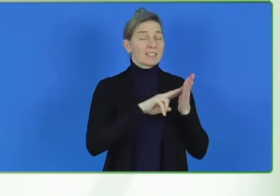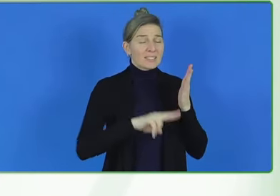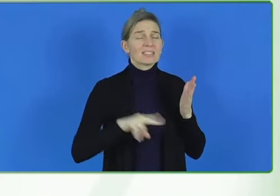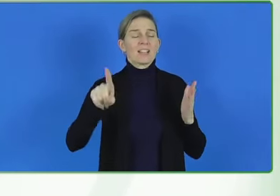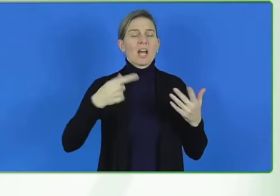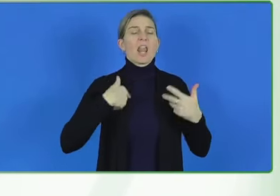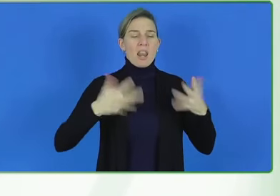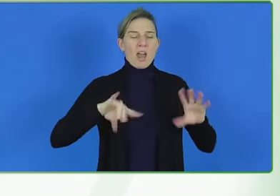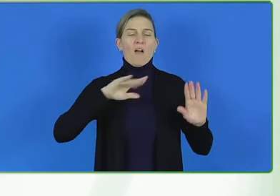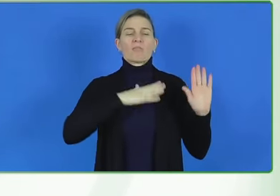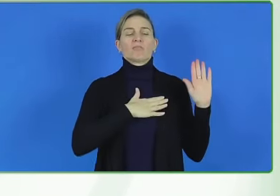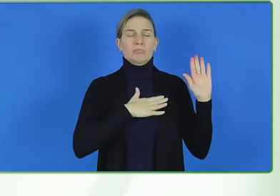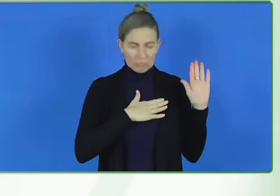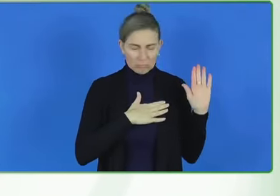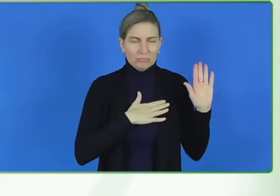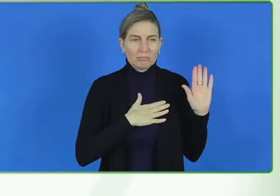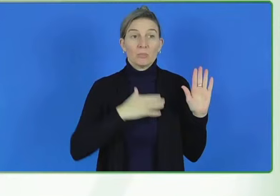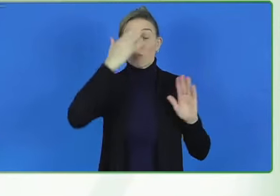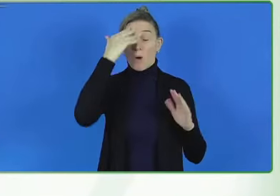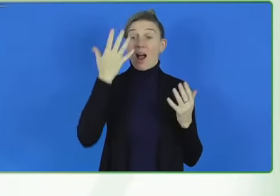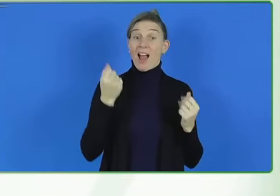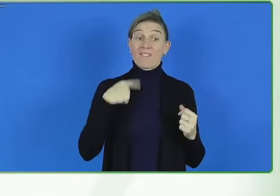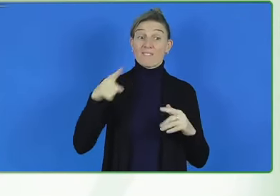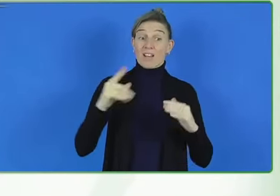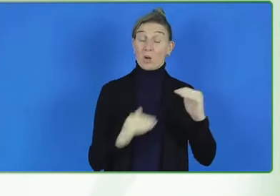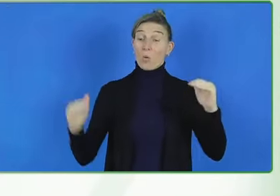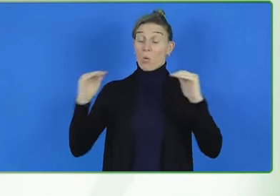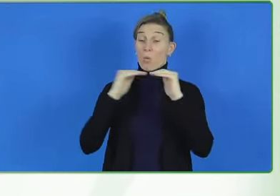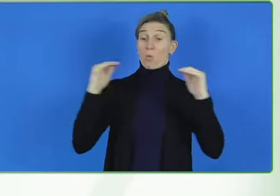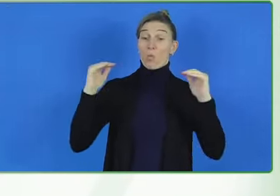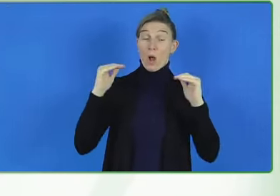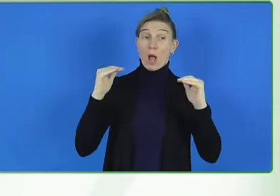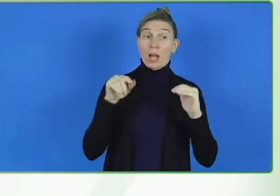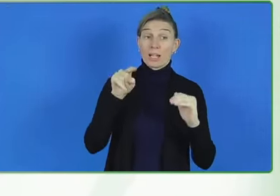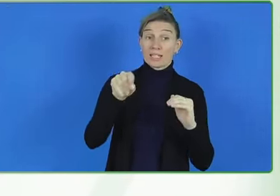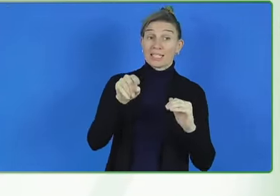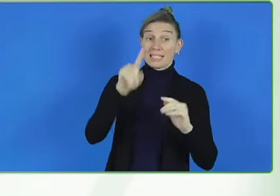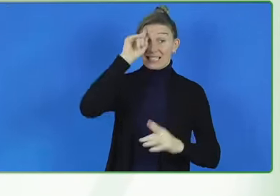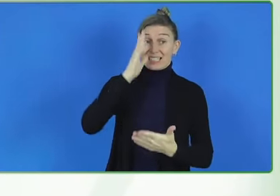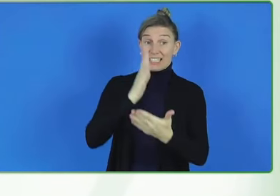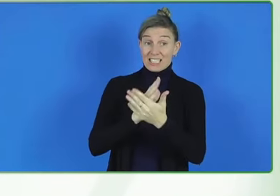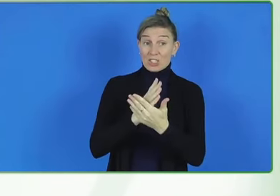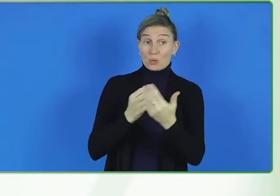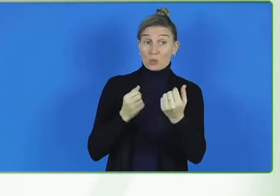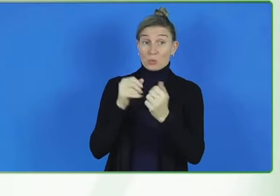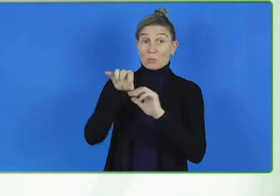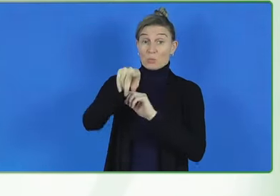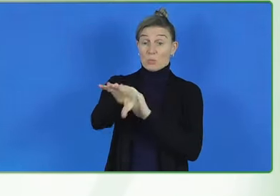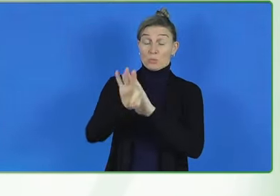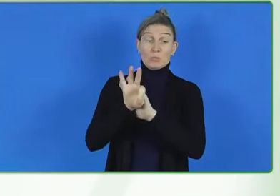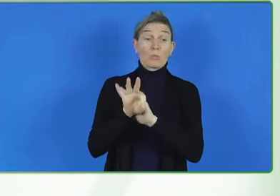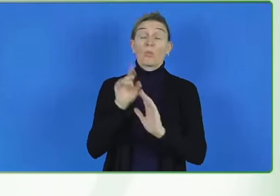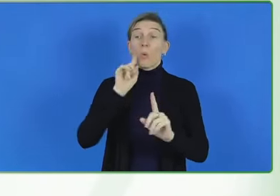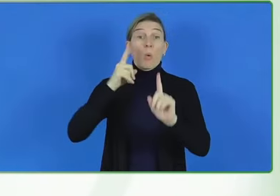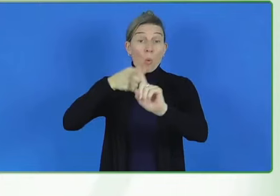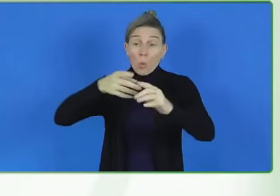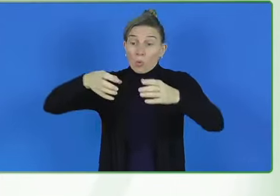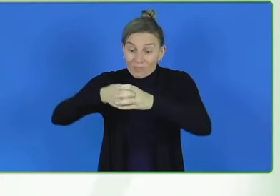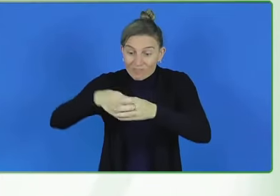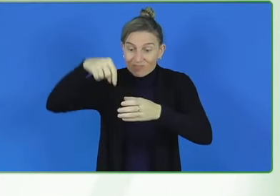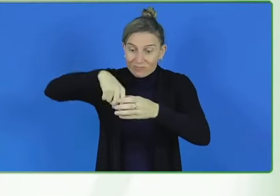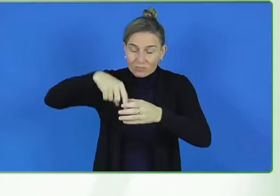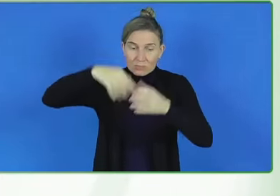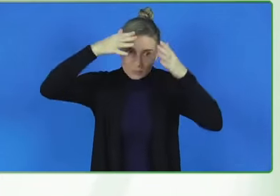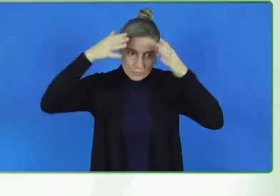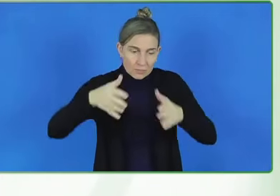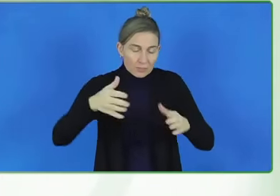Commission, has been appointed with a remit to promote and monitor the implementation of the UNCRPD in Ireland.